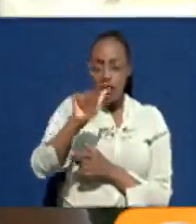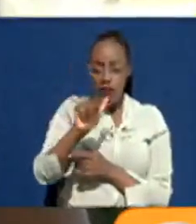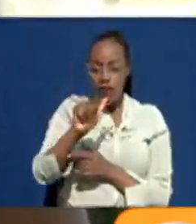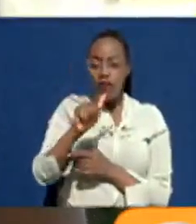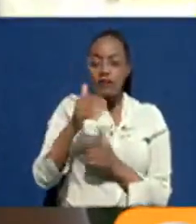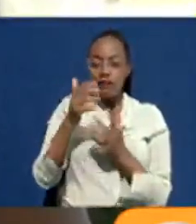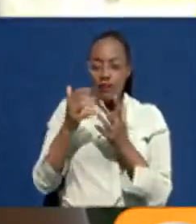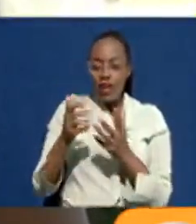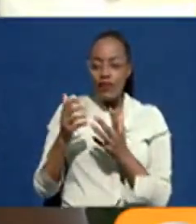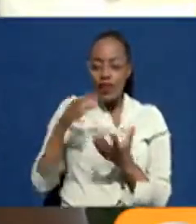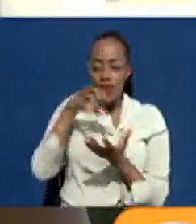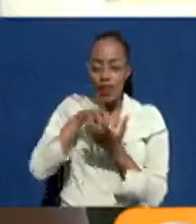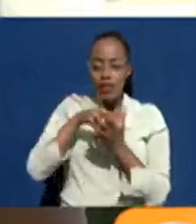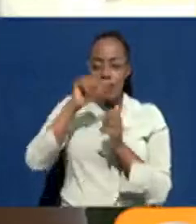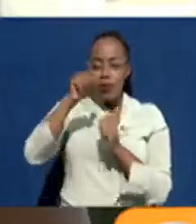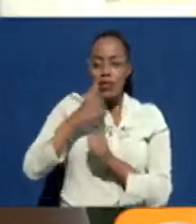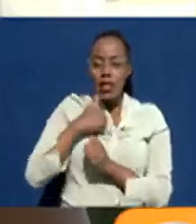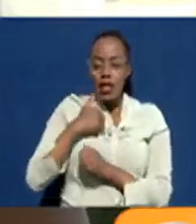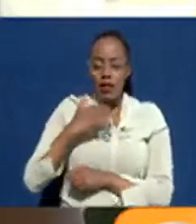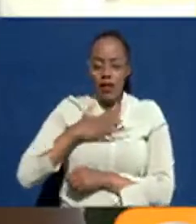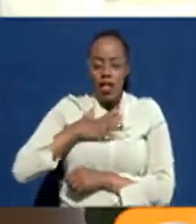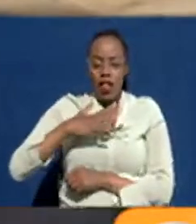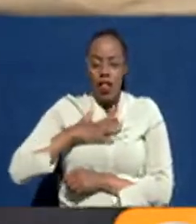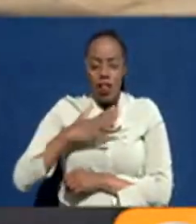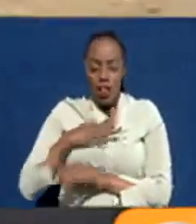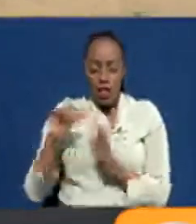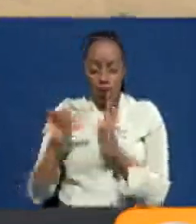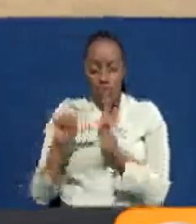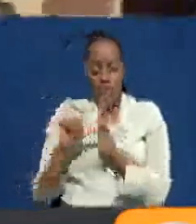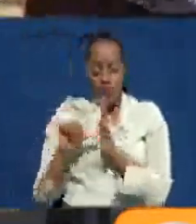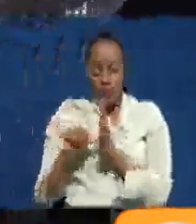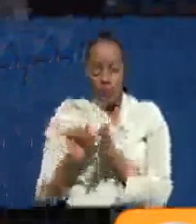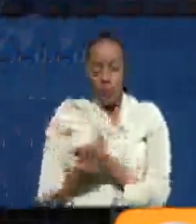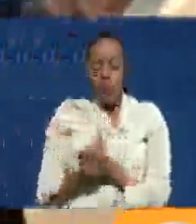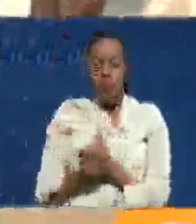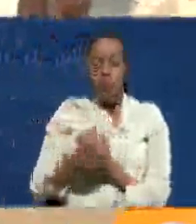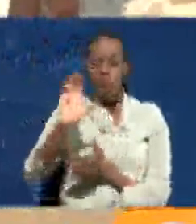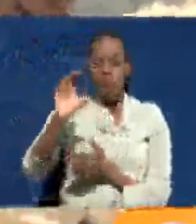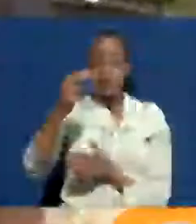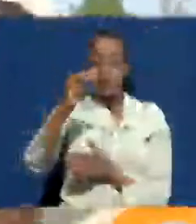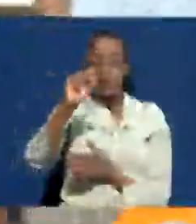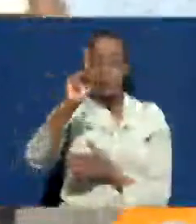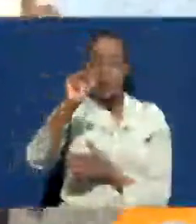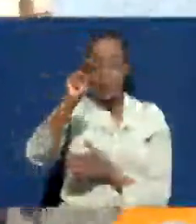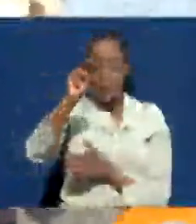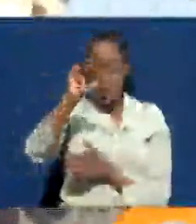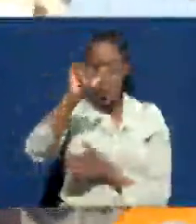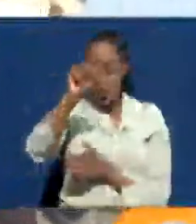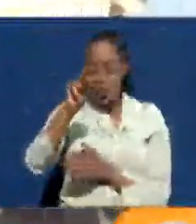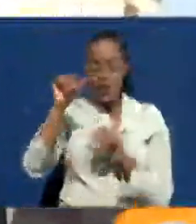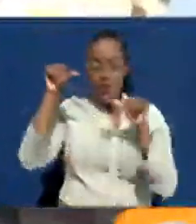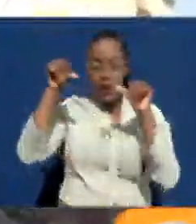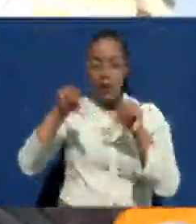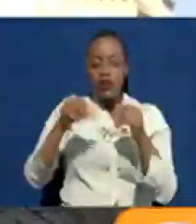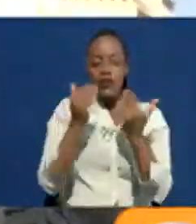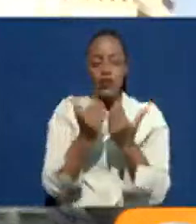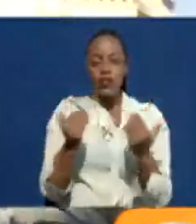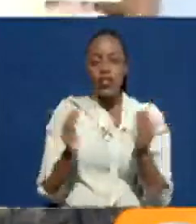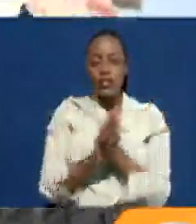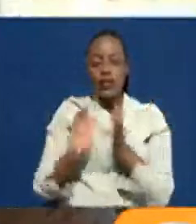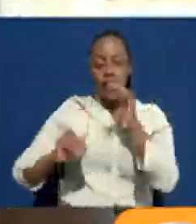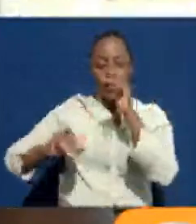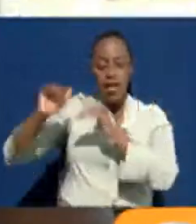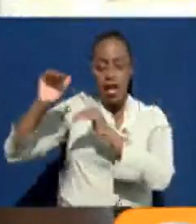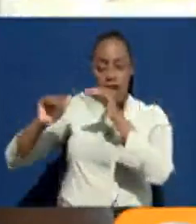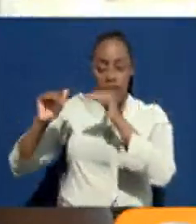severe cases, again, you can have respiratory failure. Chikungunya is equally lethal both on children and